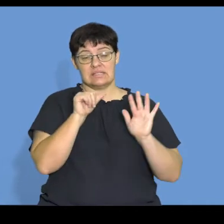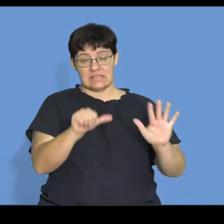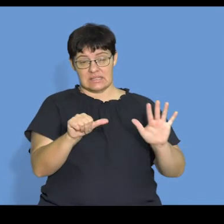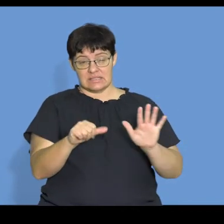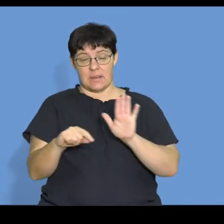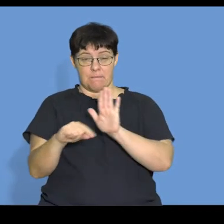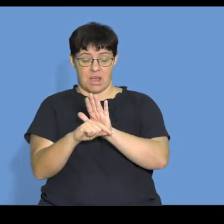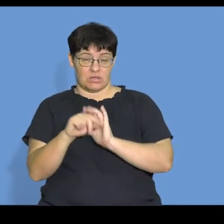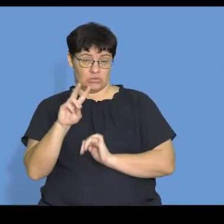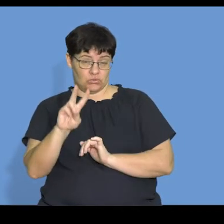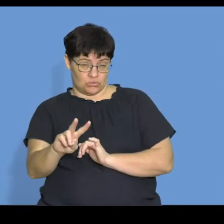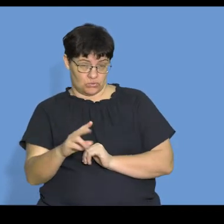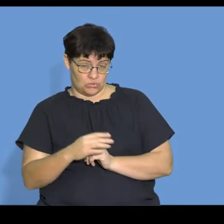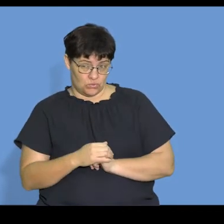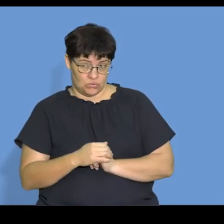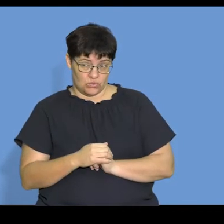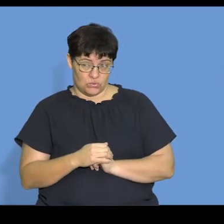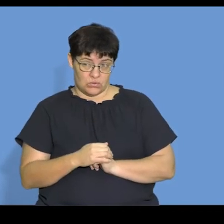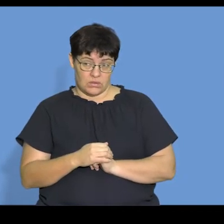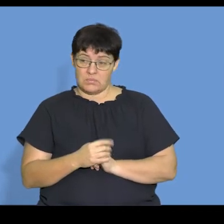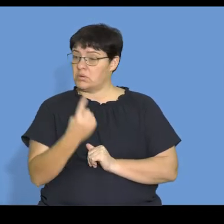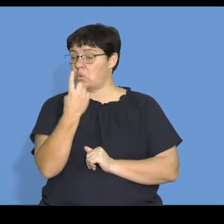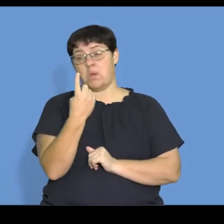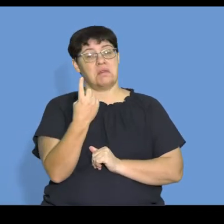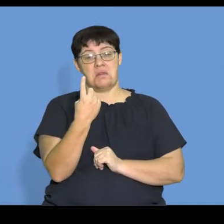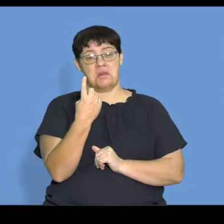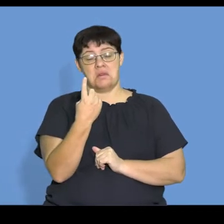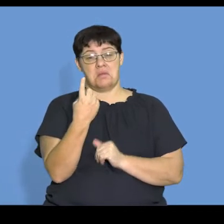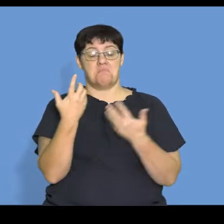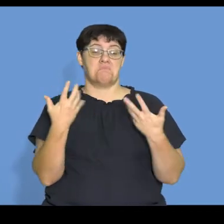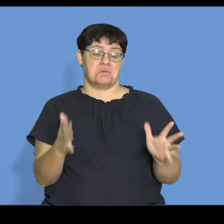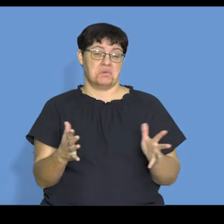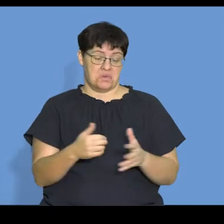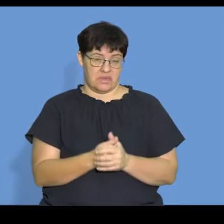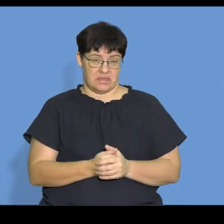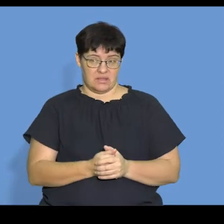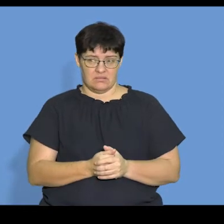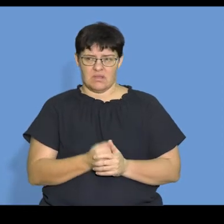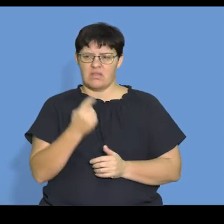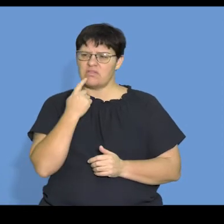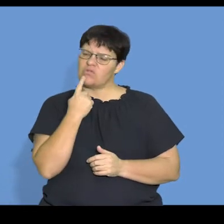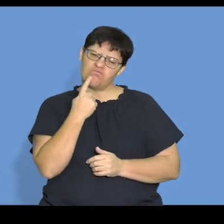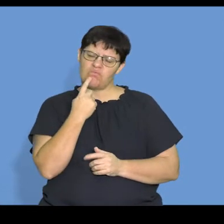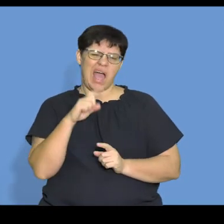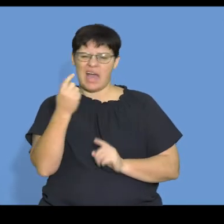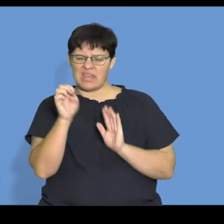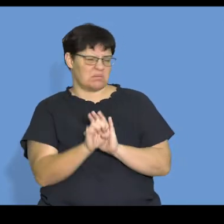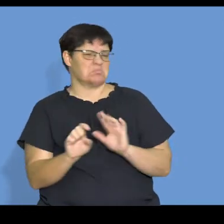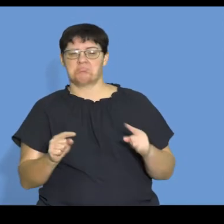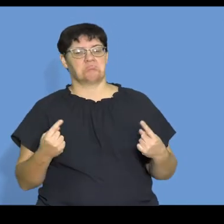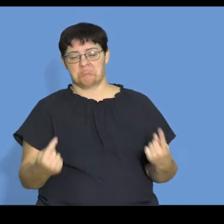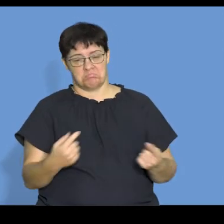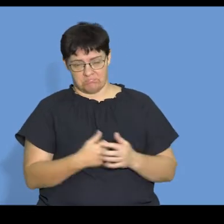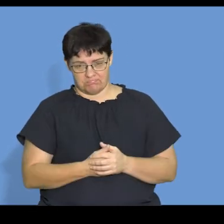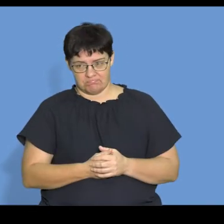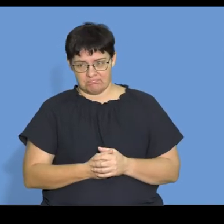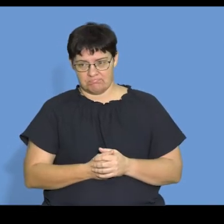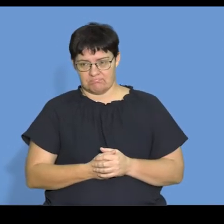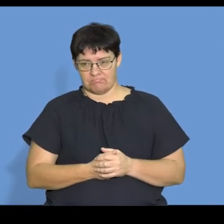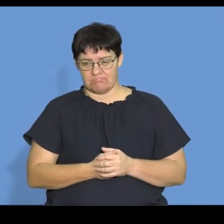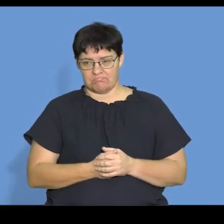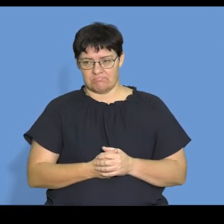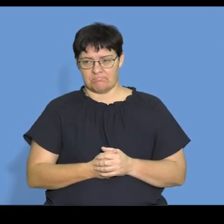2, right? That's the only one really that can be that. I was thinking I can use another example, but that will just confuse